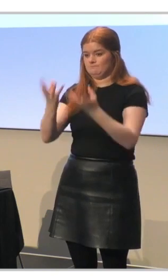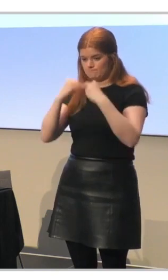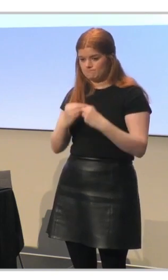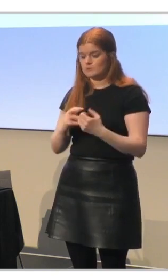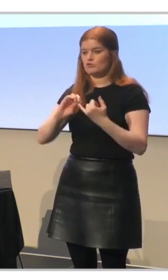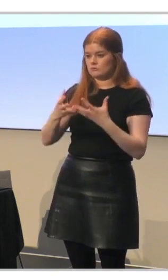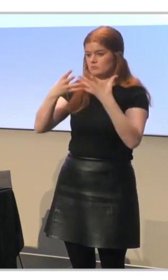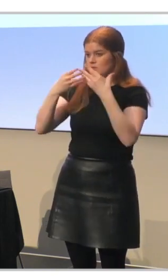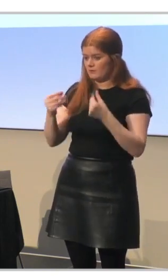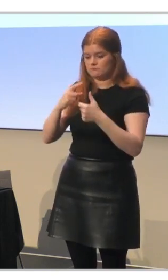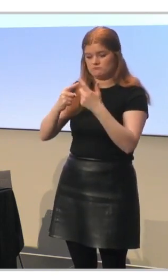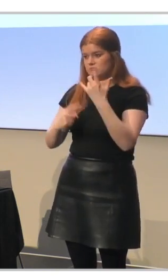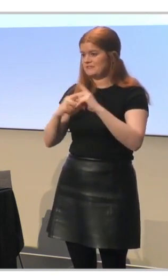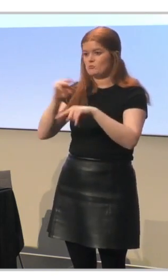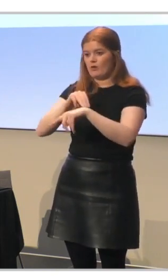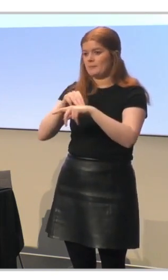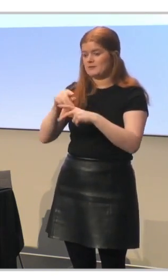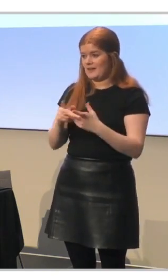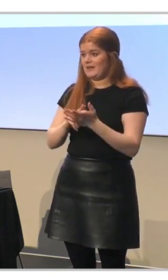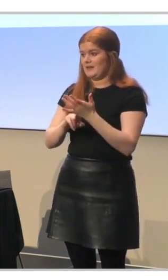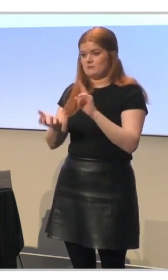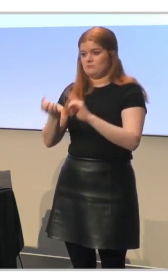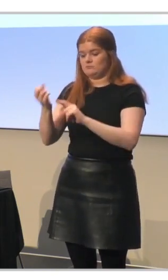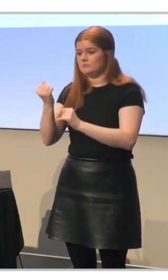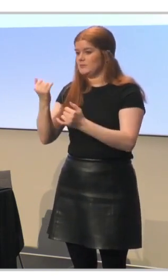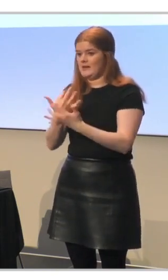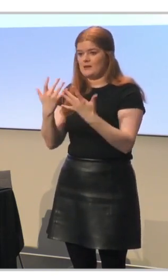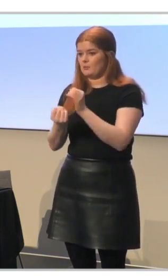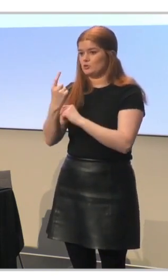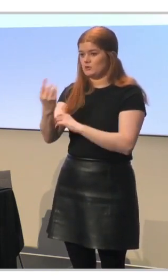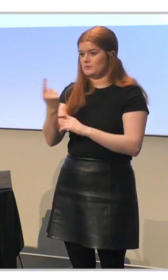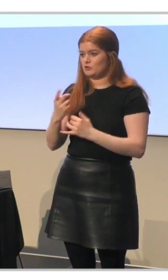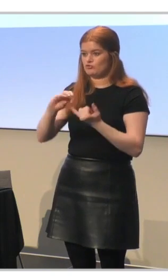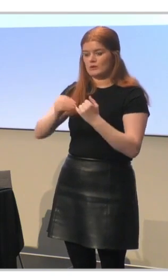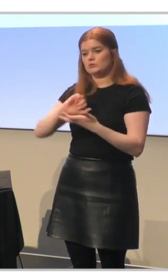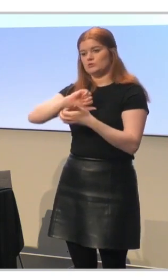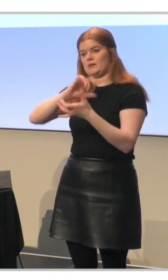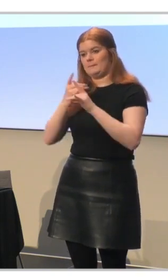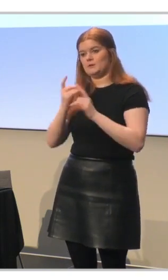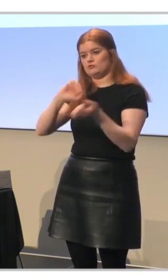the various challenges and avail of the immense opportunities in truly transforming